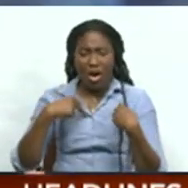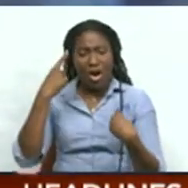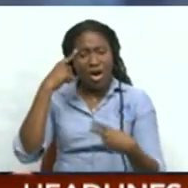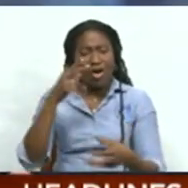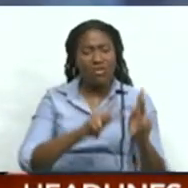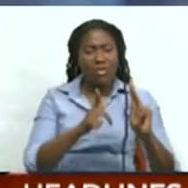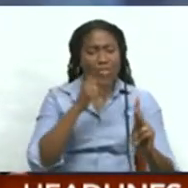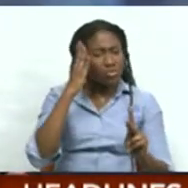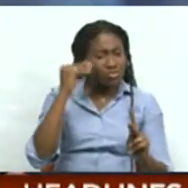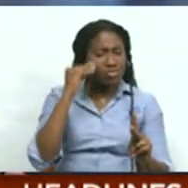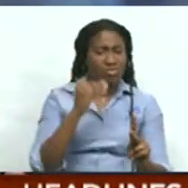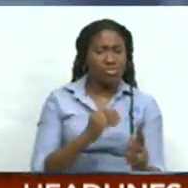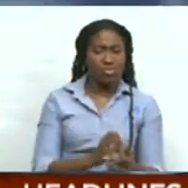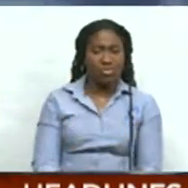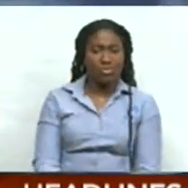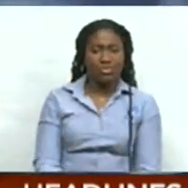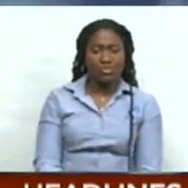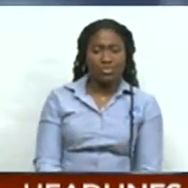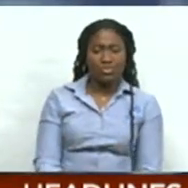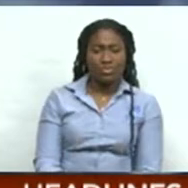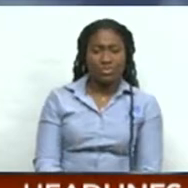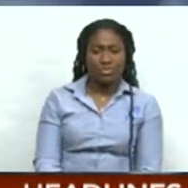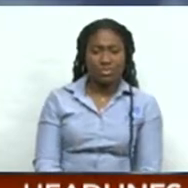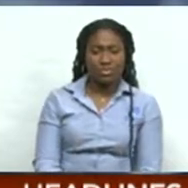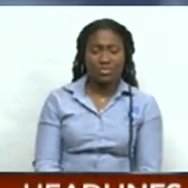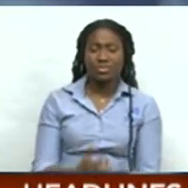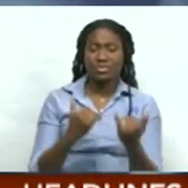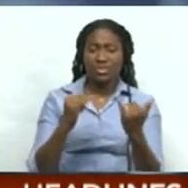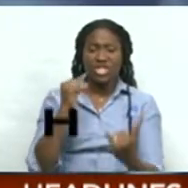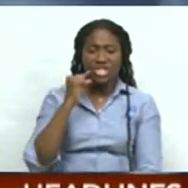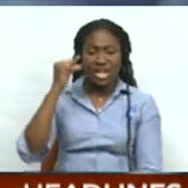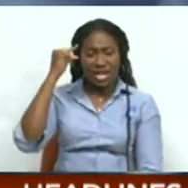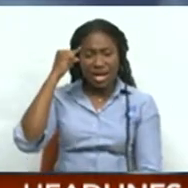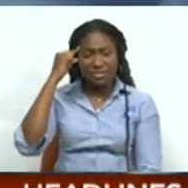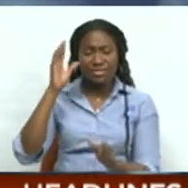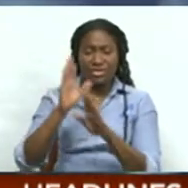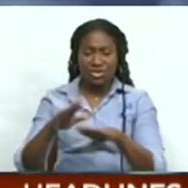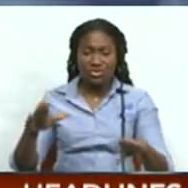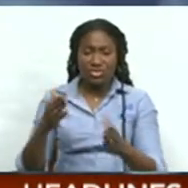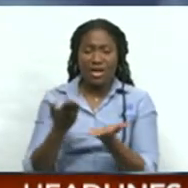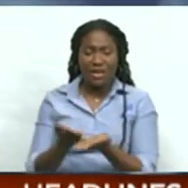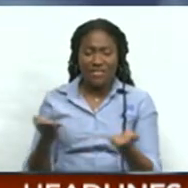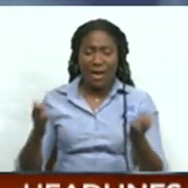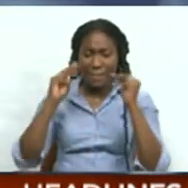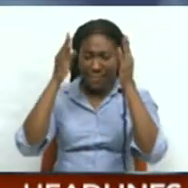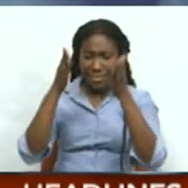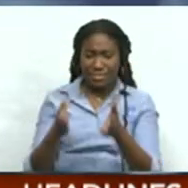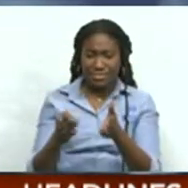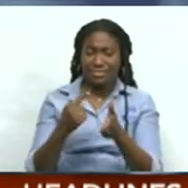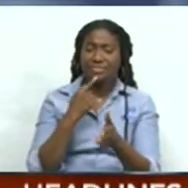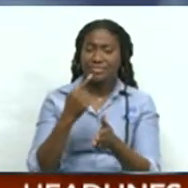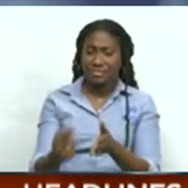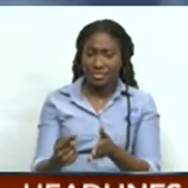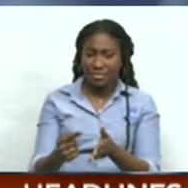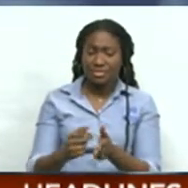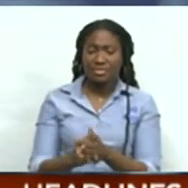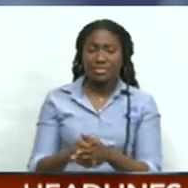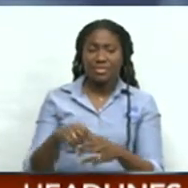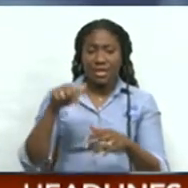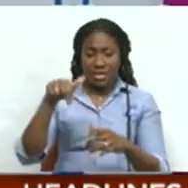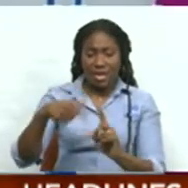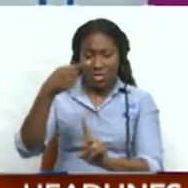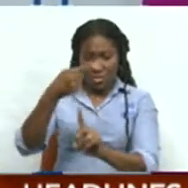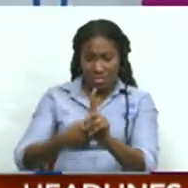the TTPS. Now, the Gender and Child Affairs Minister says every April for Child Abuse Prevention Month, there seems to